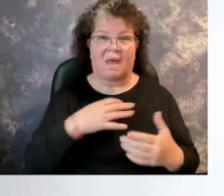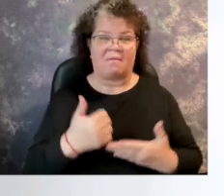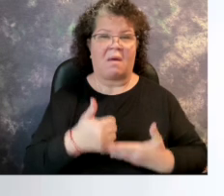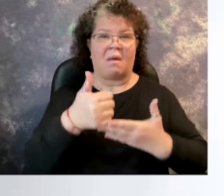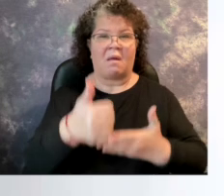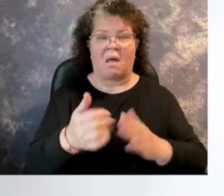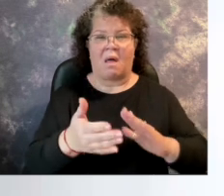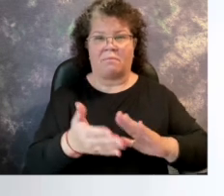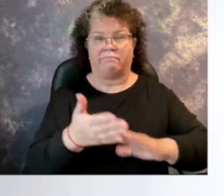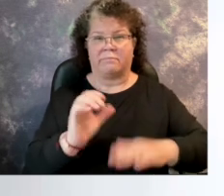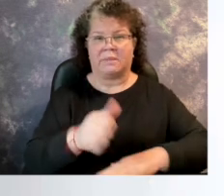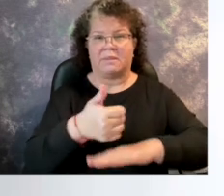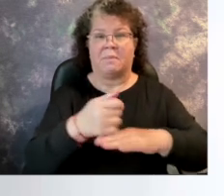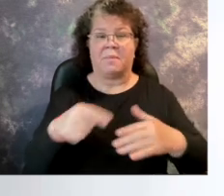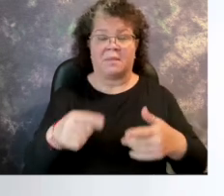this effort.